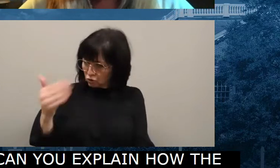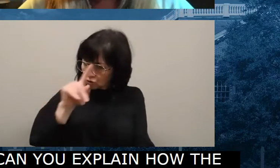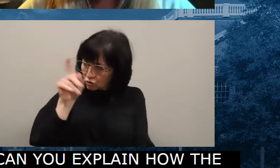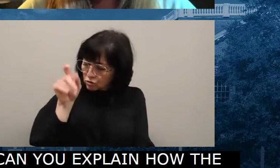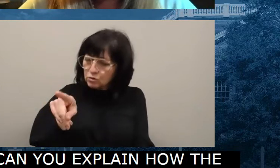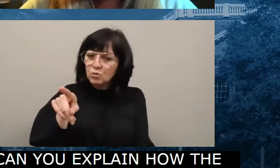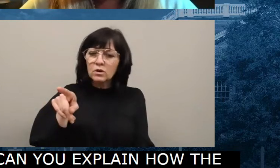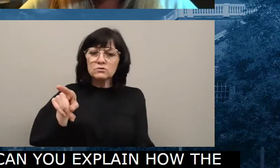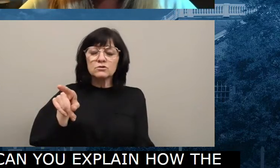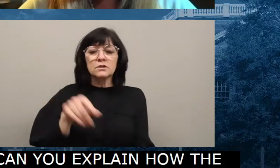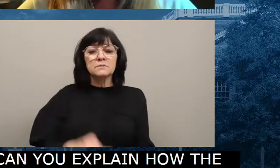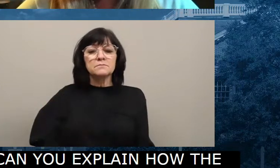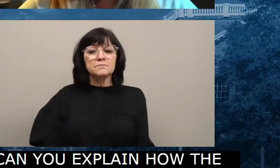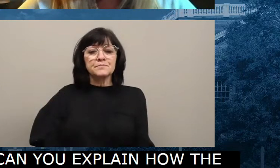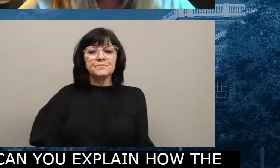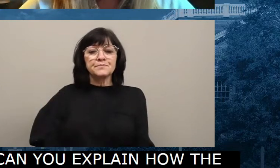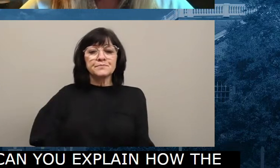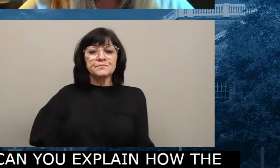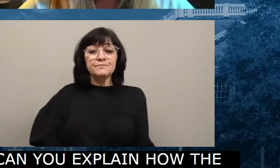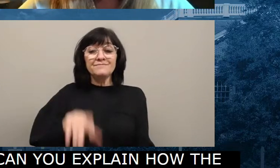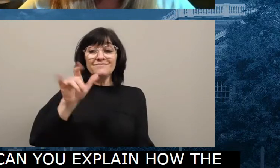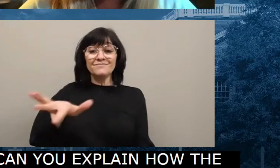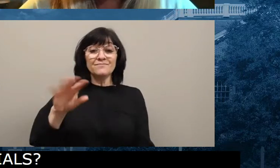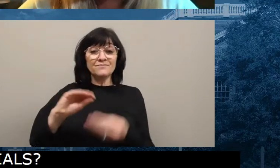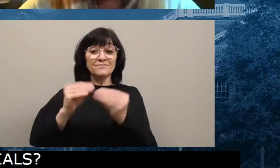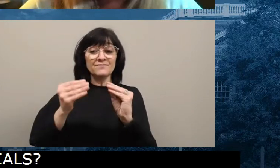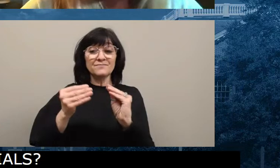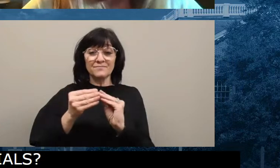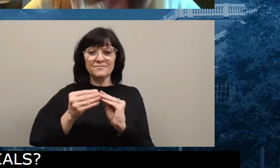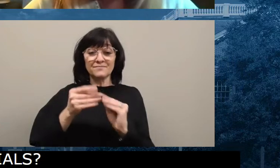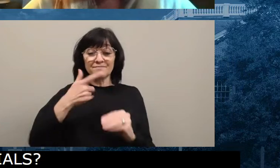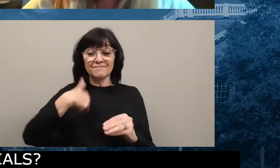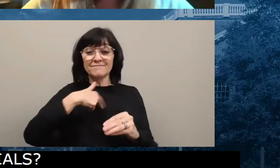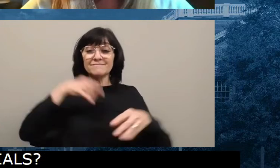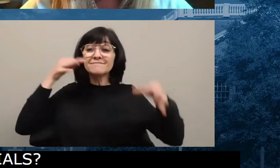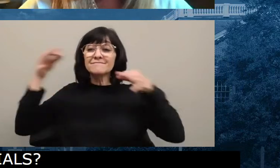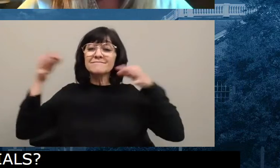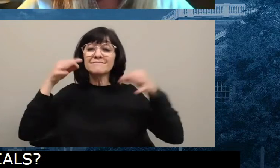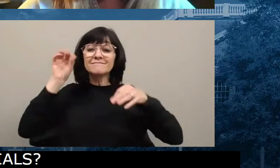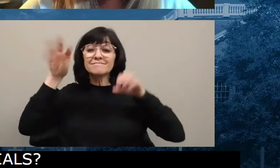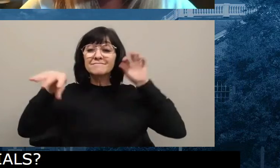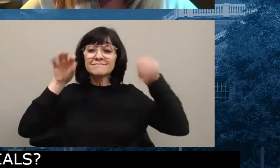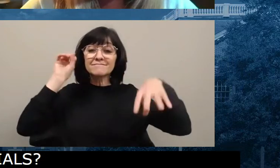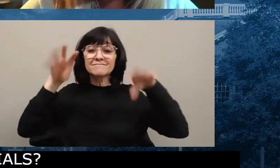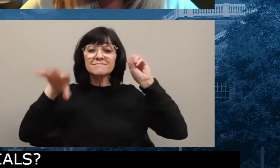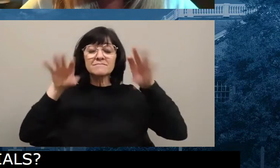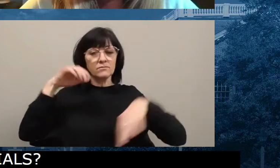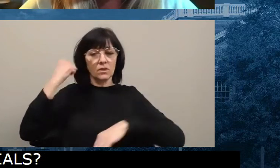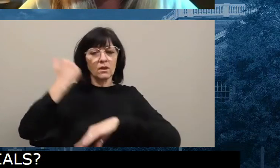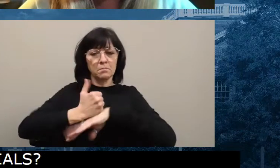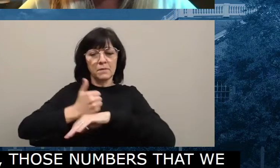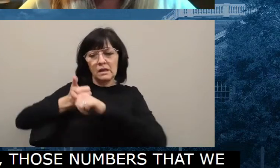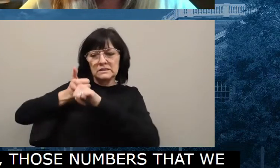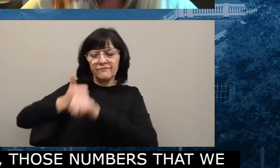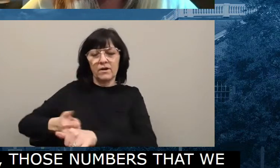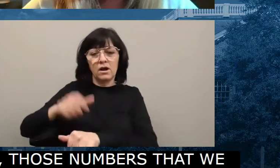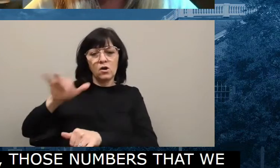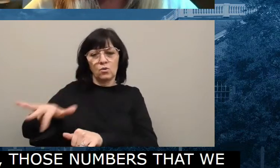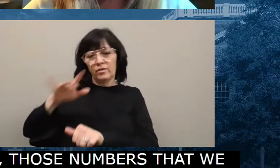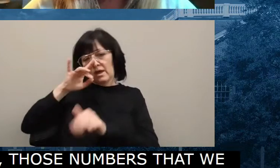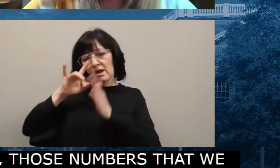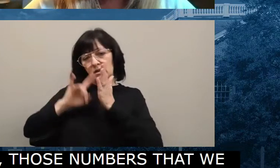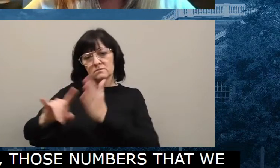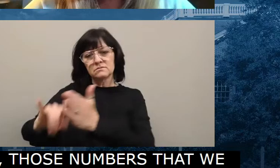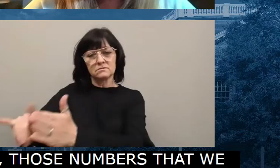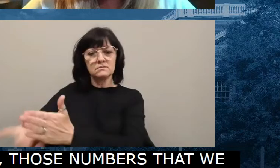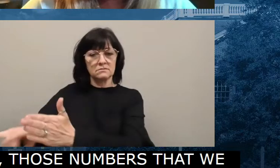so those numbers that we use, they are based on the clinical trials. And so in the clinical